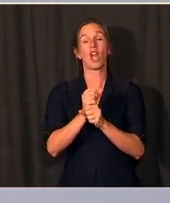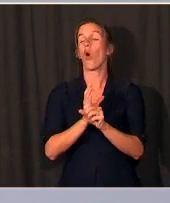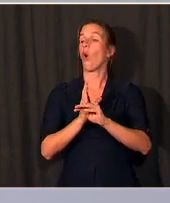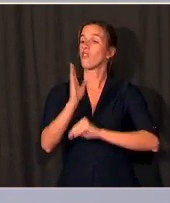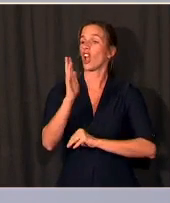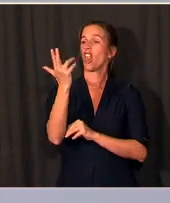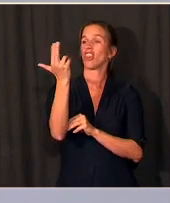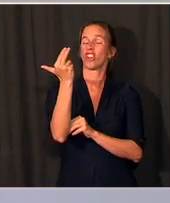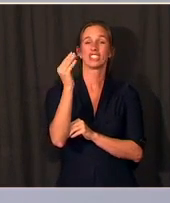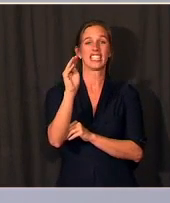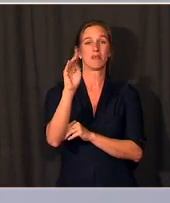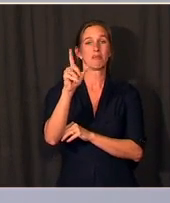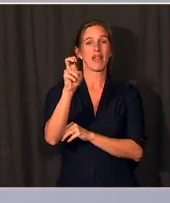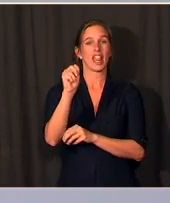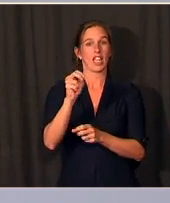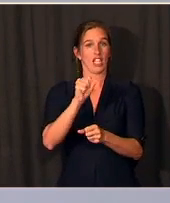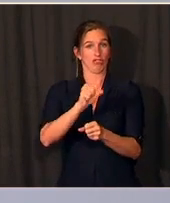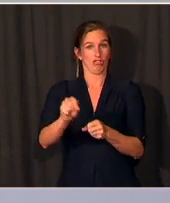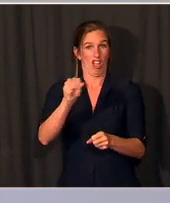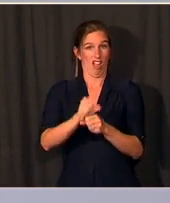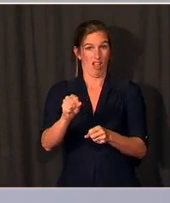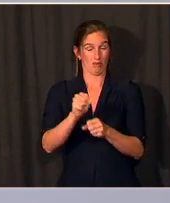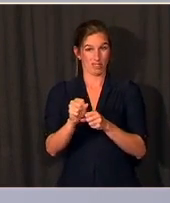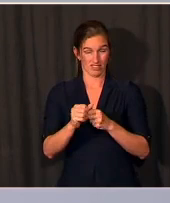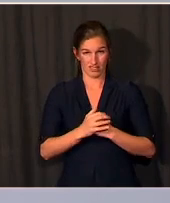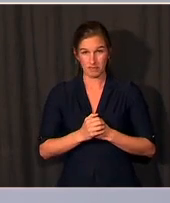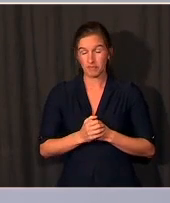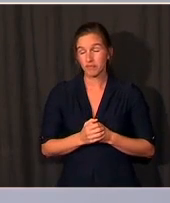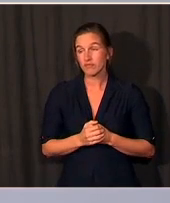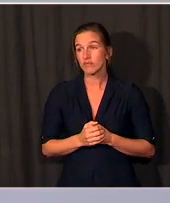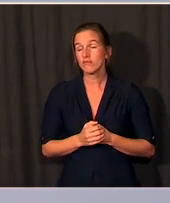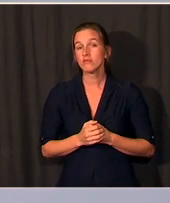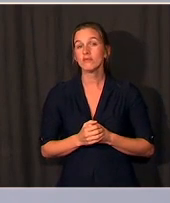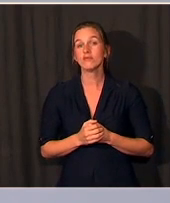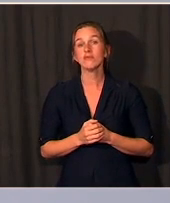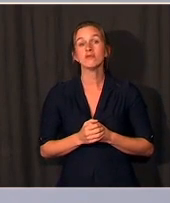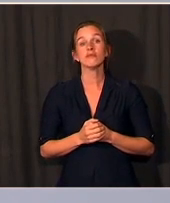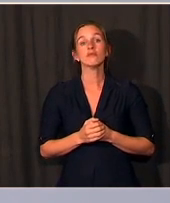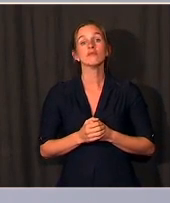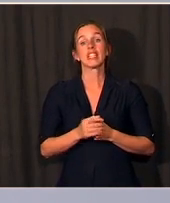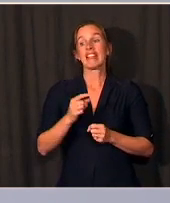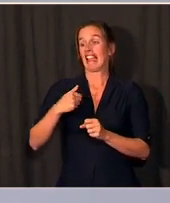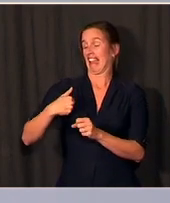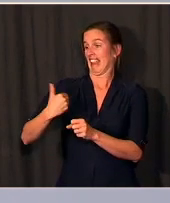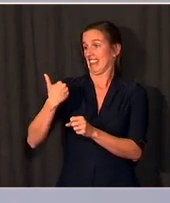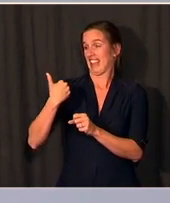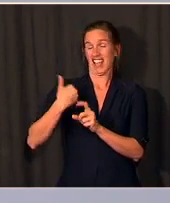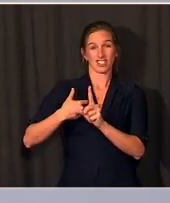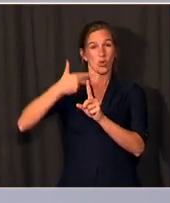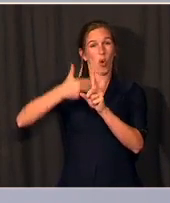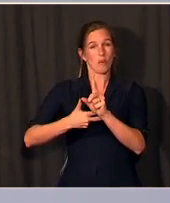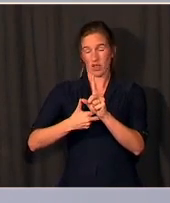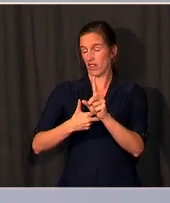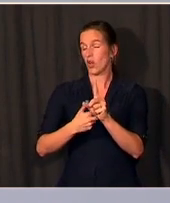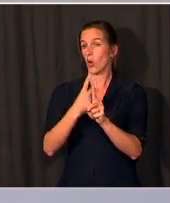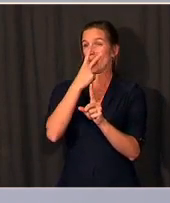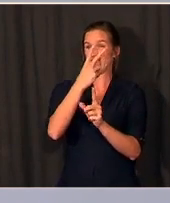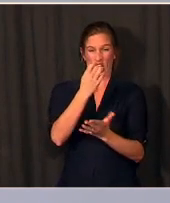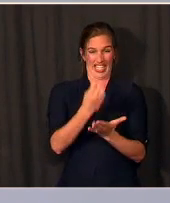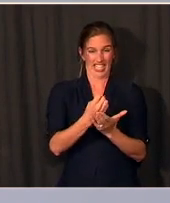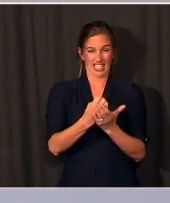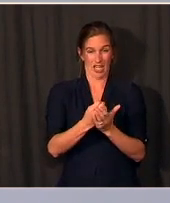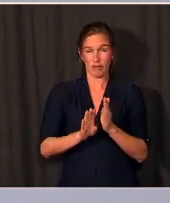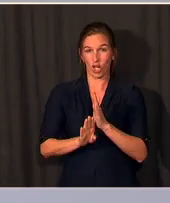the unemployment rate by more than half. Last quarter, we witnessed the fastest economic growth ever recorded in the history